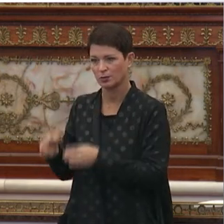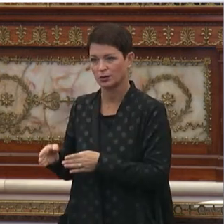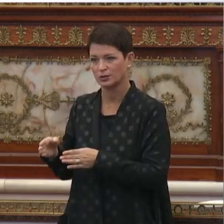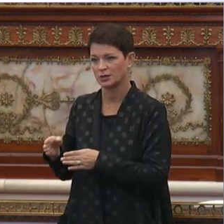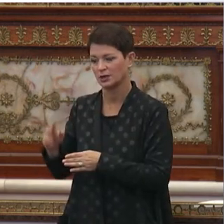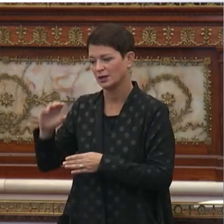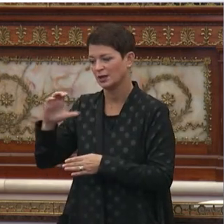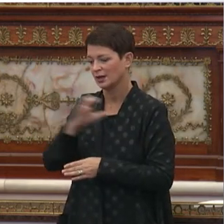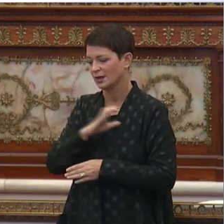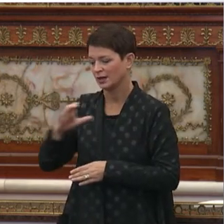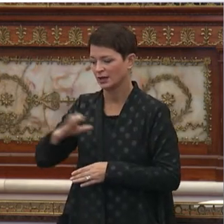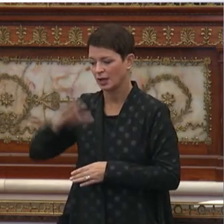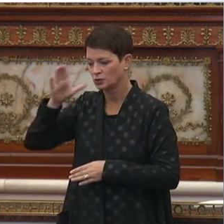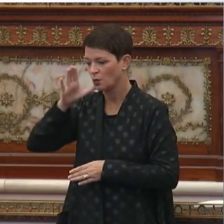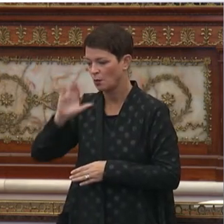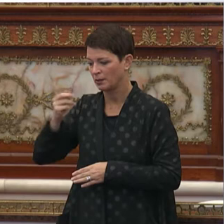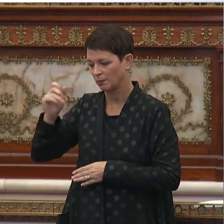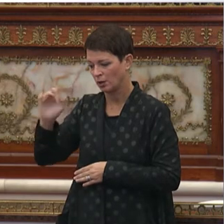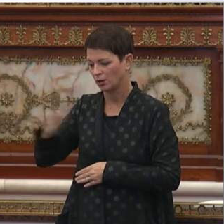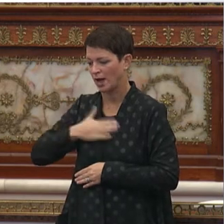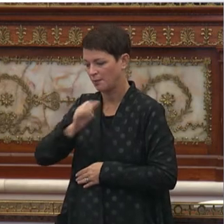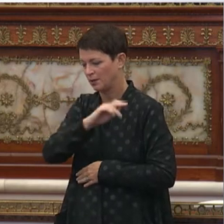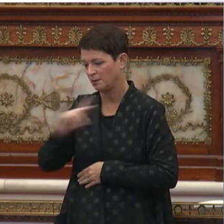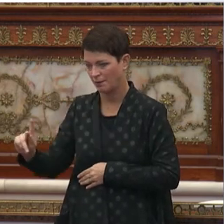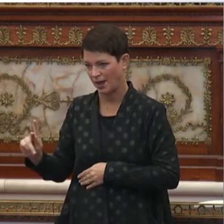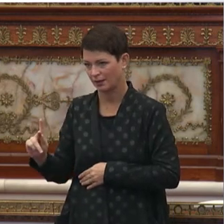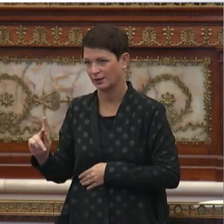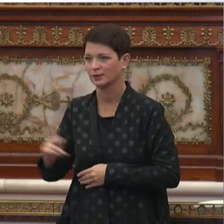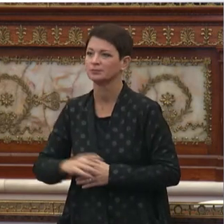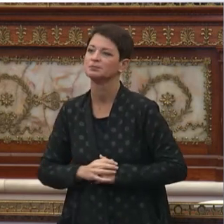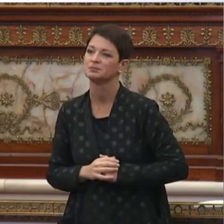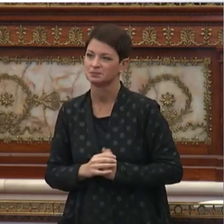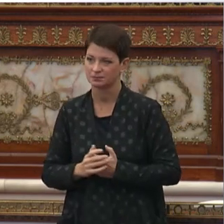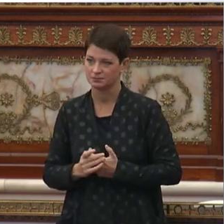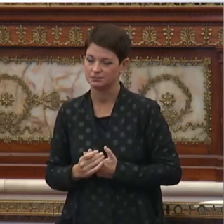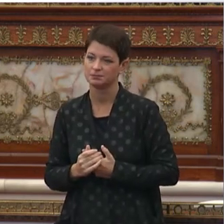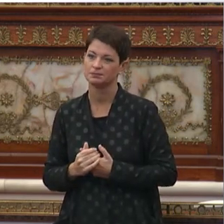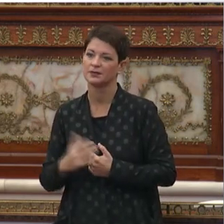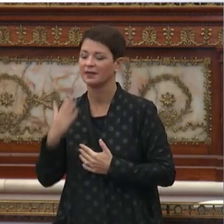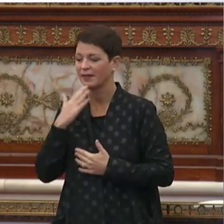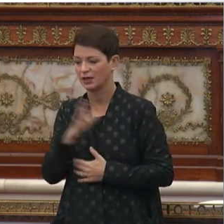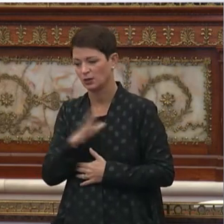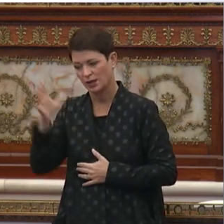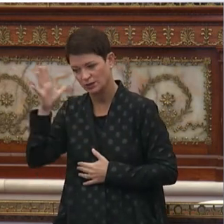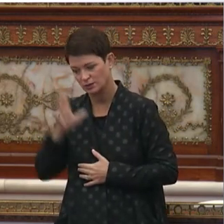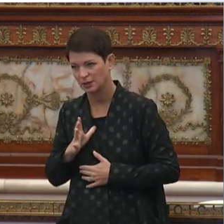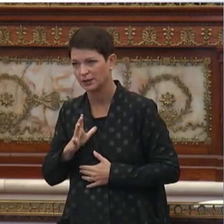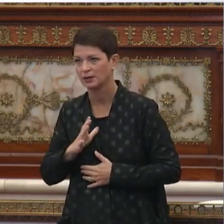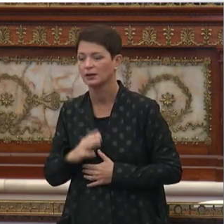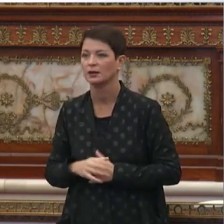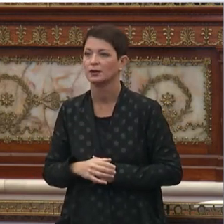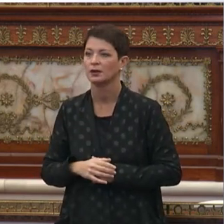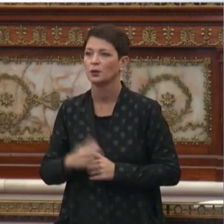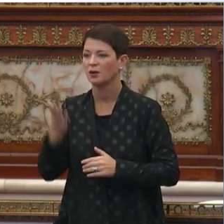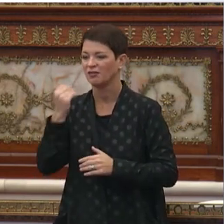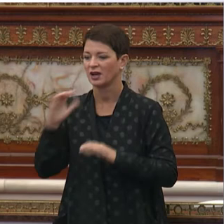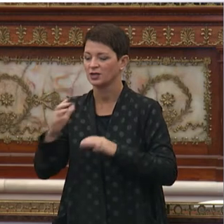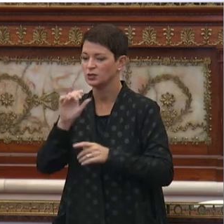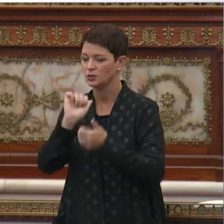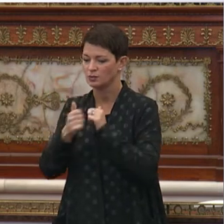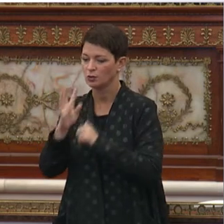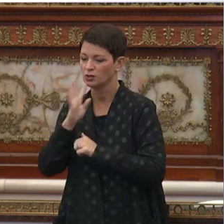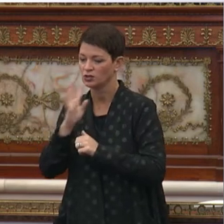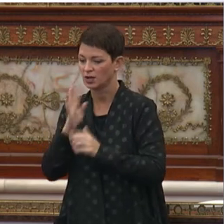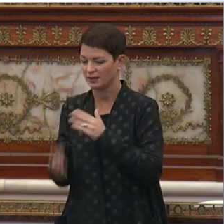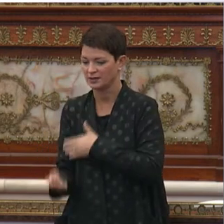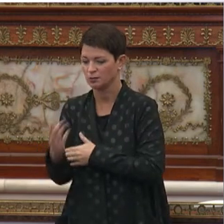Majority Leader, Councilmember Parker. Happy to be back, ready to get to the people. Thank you, Councilman. And we forgot to do sports talk this morning, but we'll double up